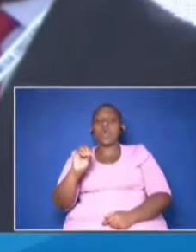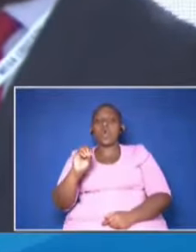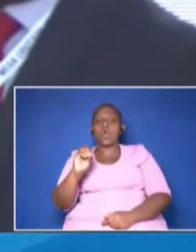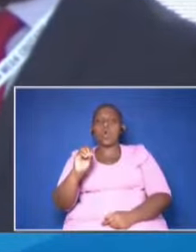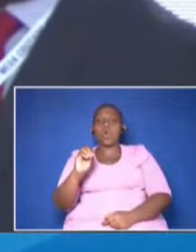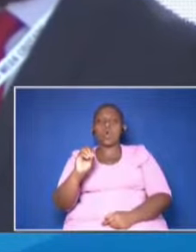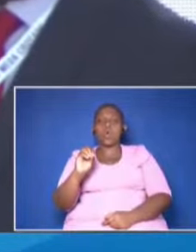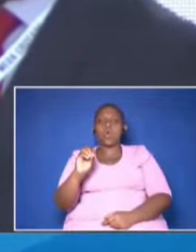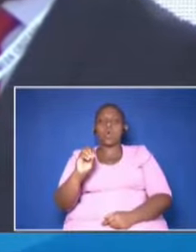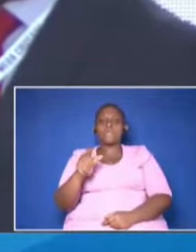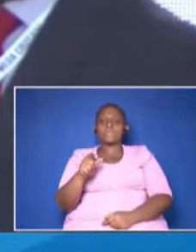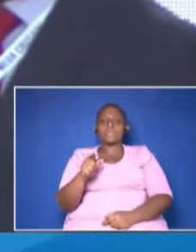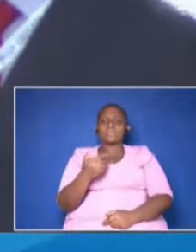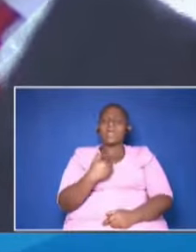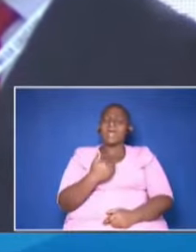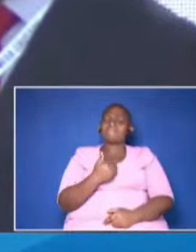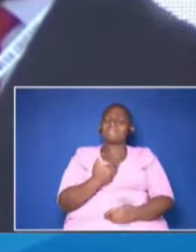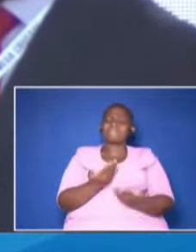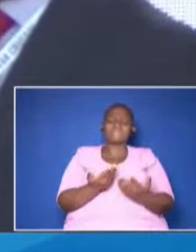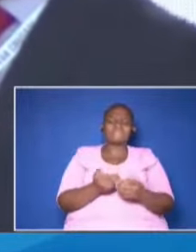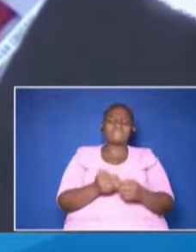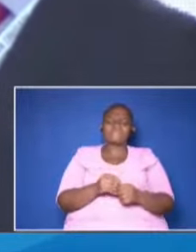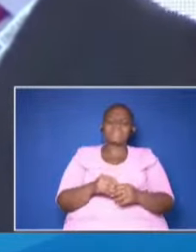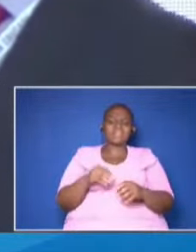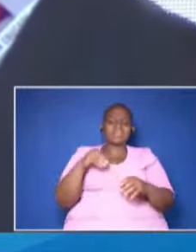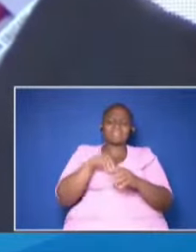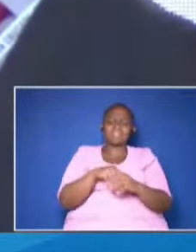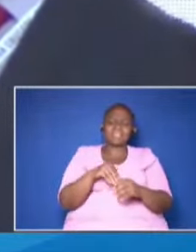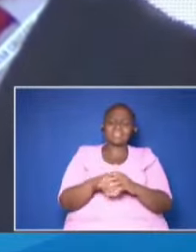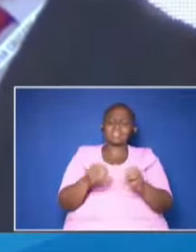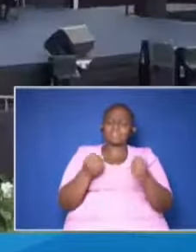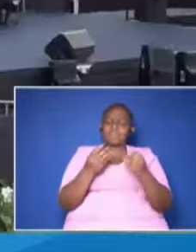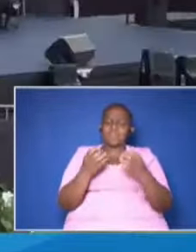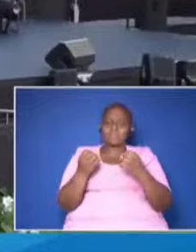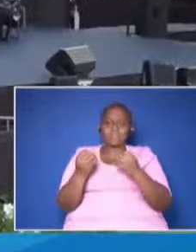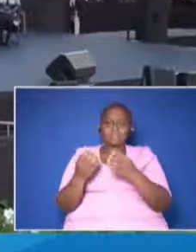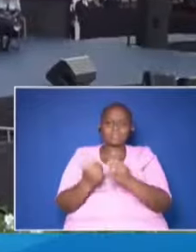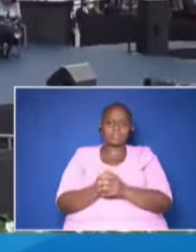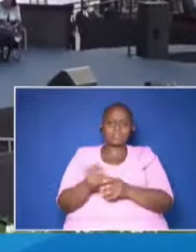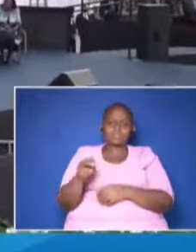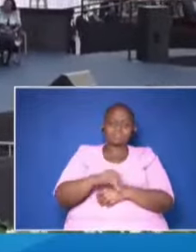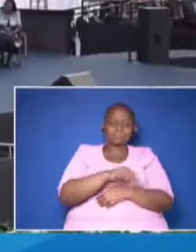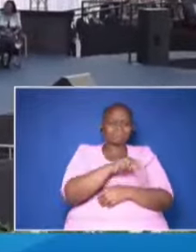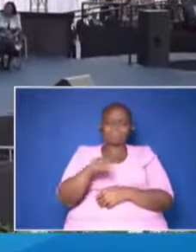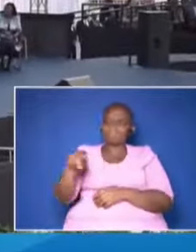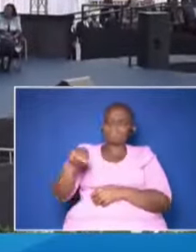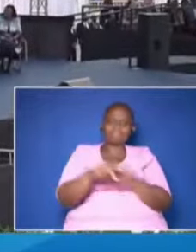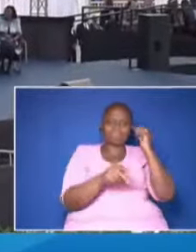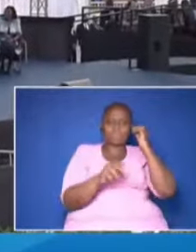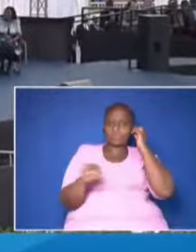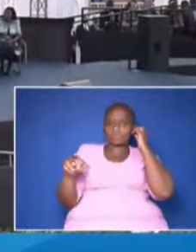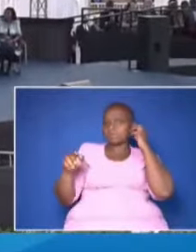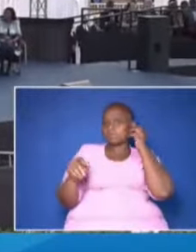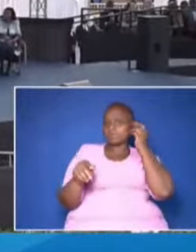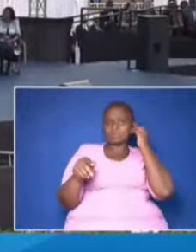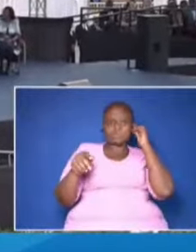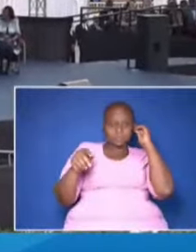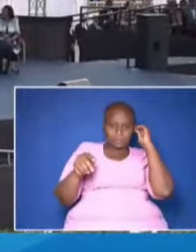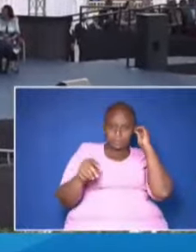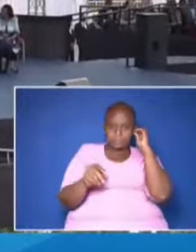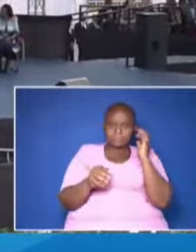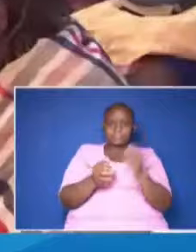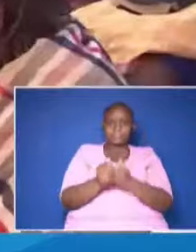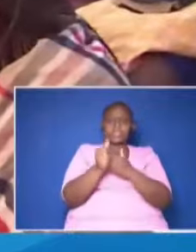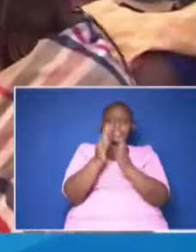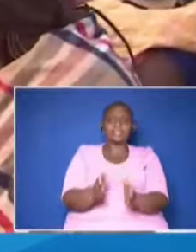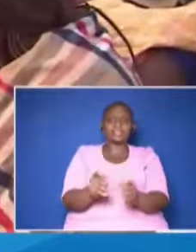us he has been very very effective you have been seeing him walking around here and L all our teams